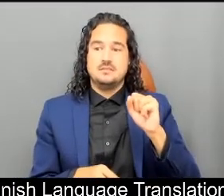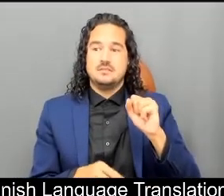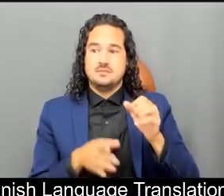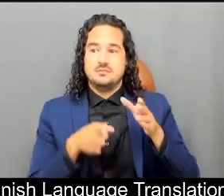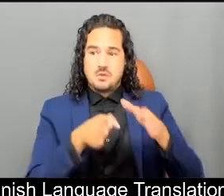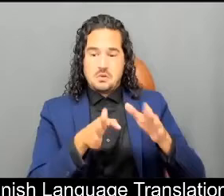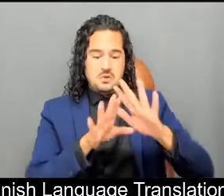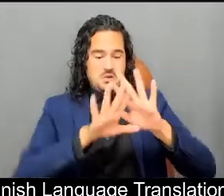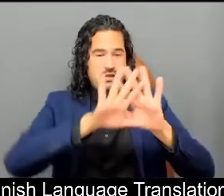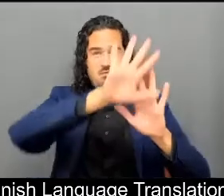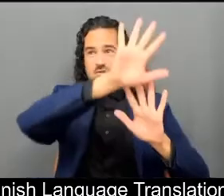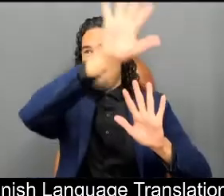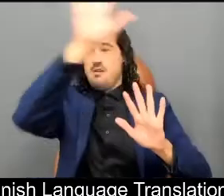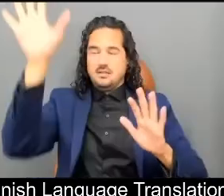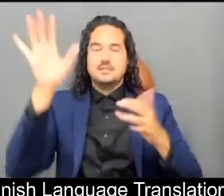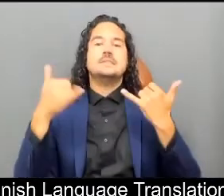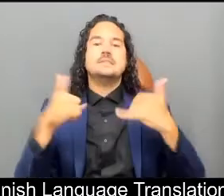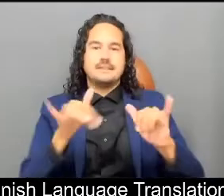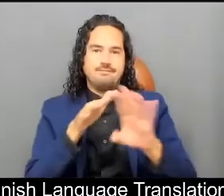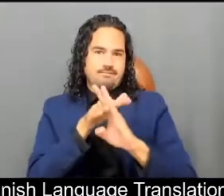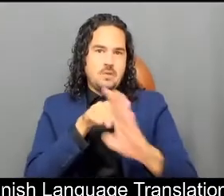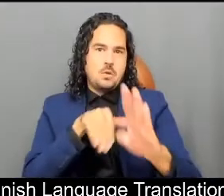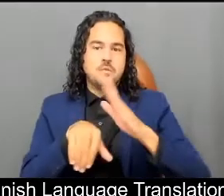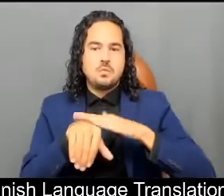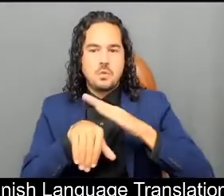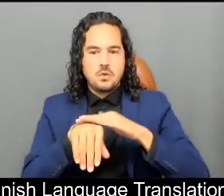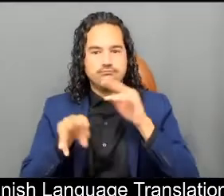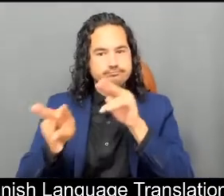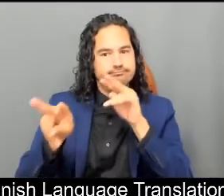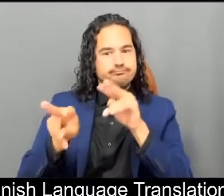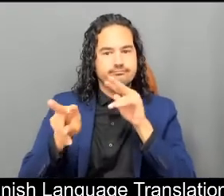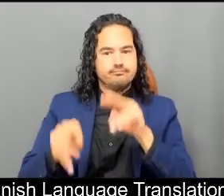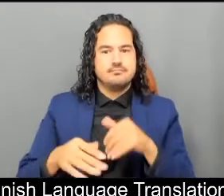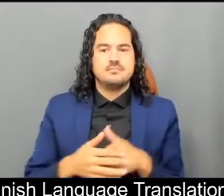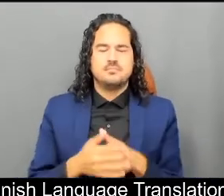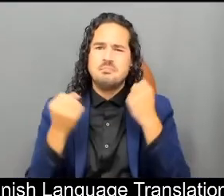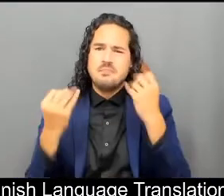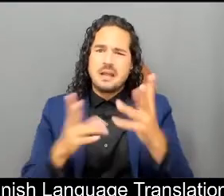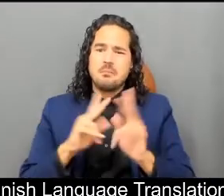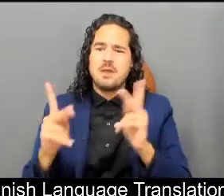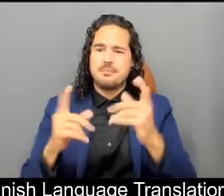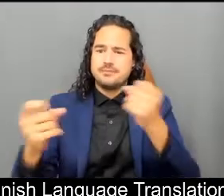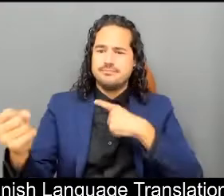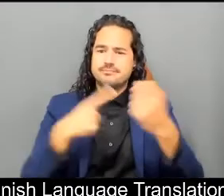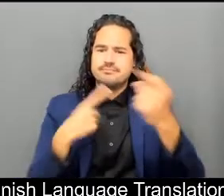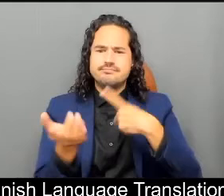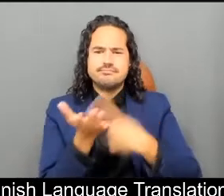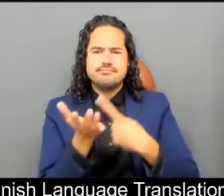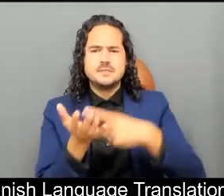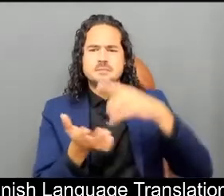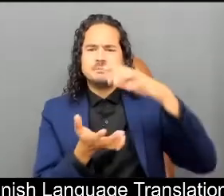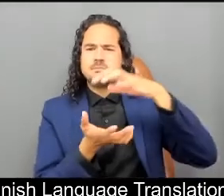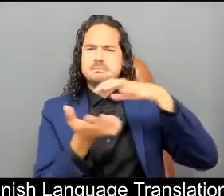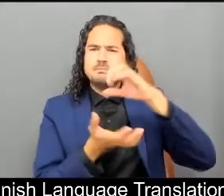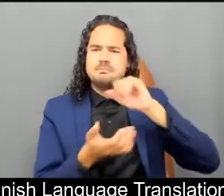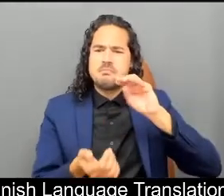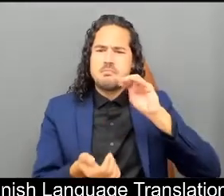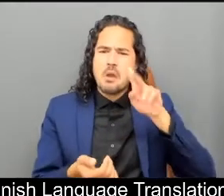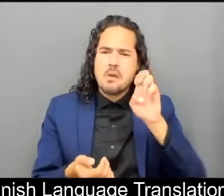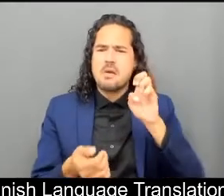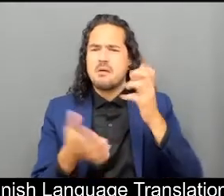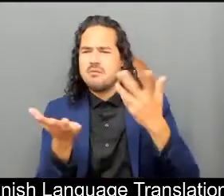and I know Chief Weber is going to touch on a lot of that. But it's important to remember that even though once the fire